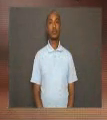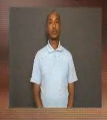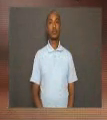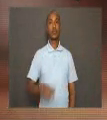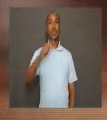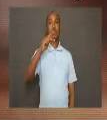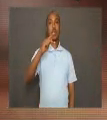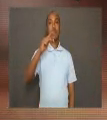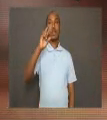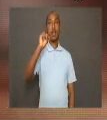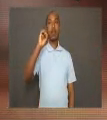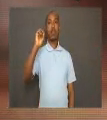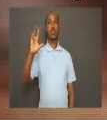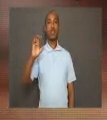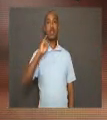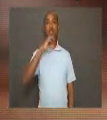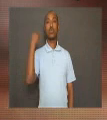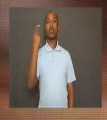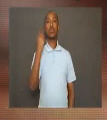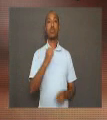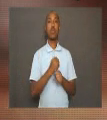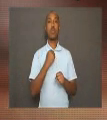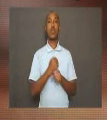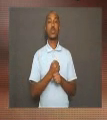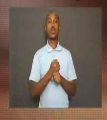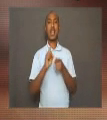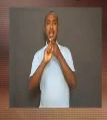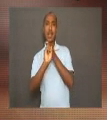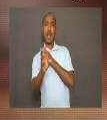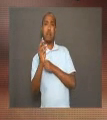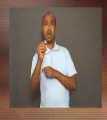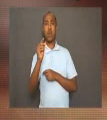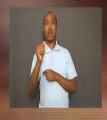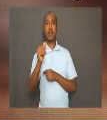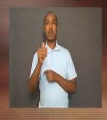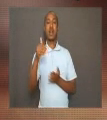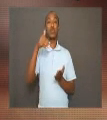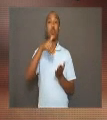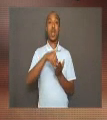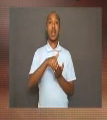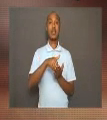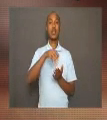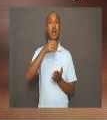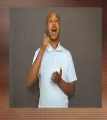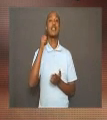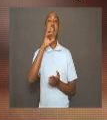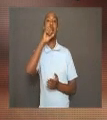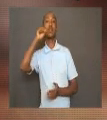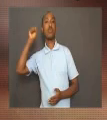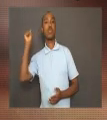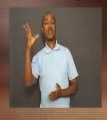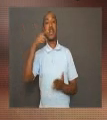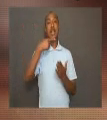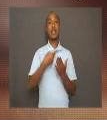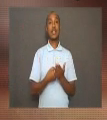Potassium nitrate is used to produce gunpowder, as well as other explosives.